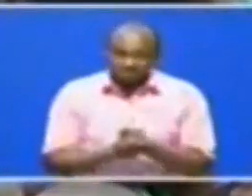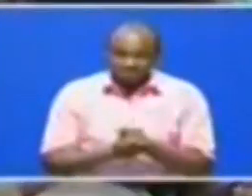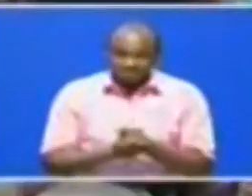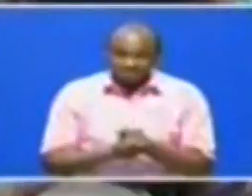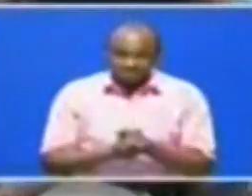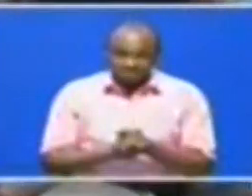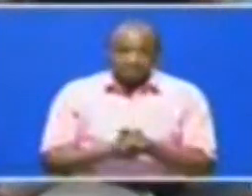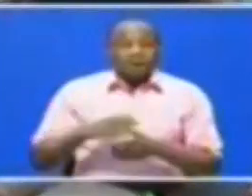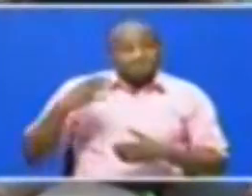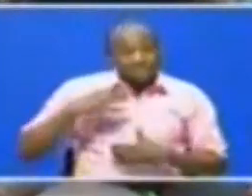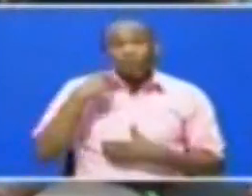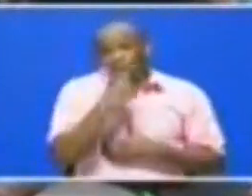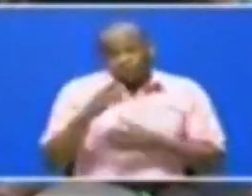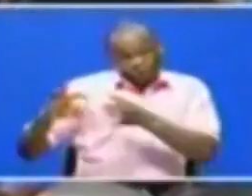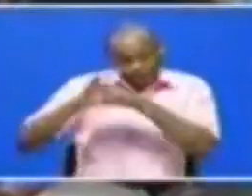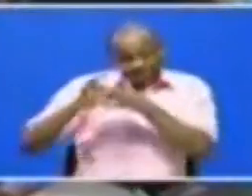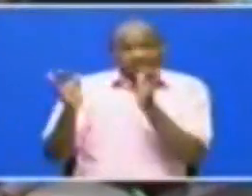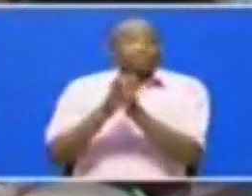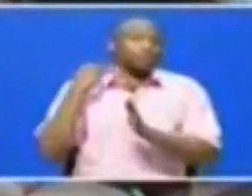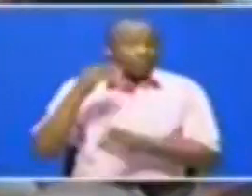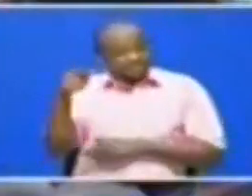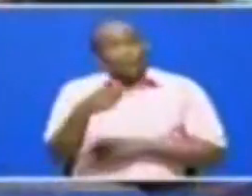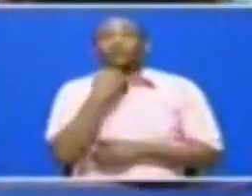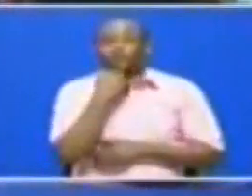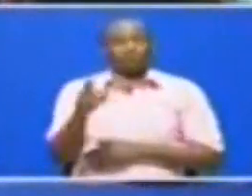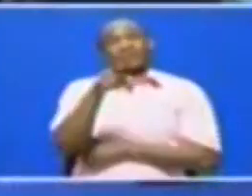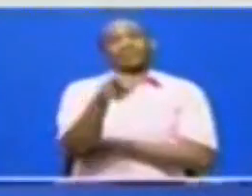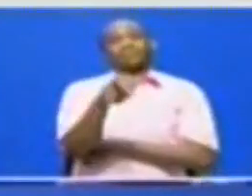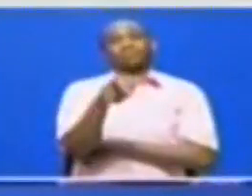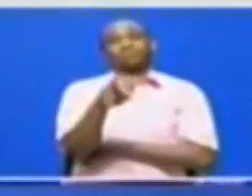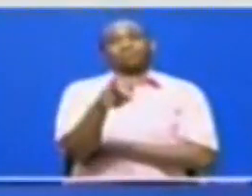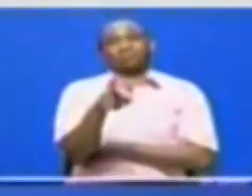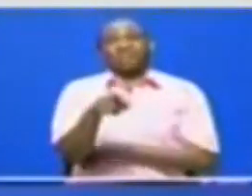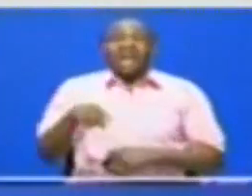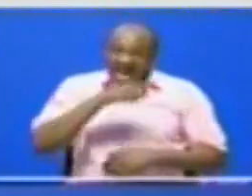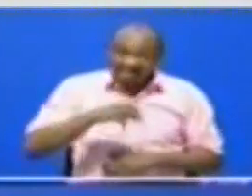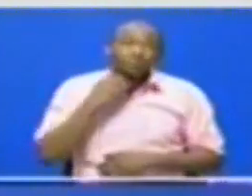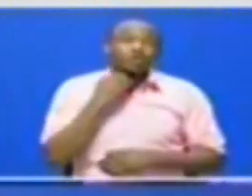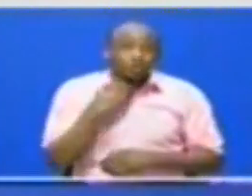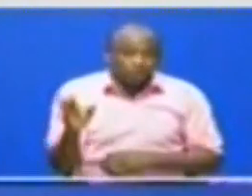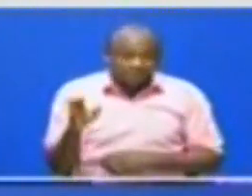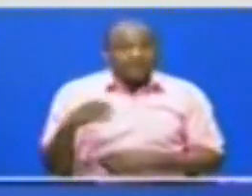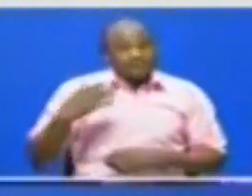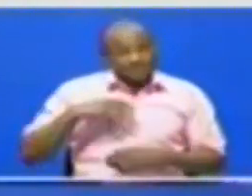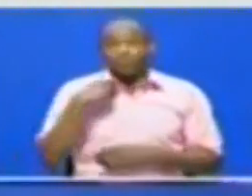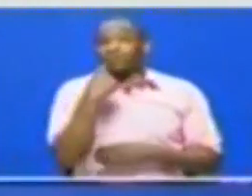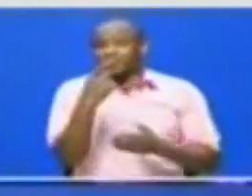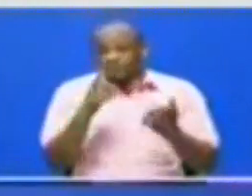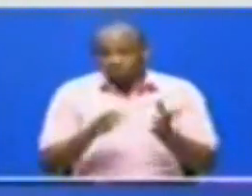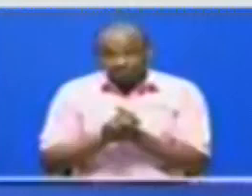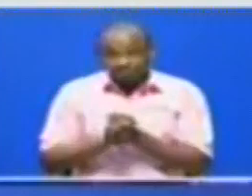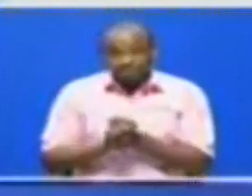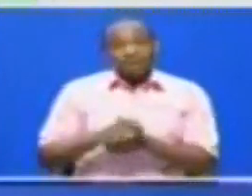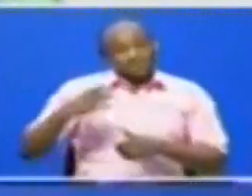Wale ambao walishirikiana na wakora hatutawakubali. Sisi hatutaki wale tunaita lords